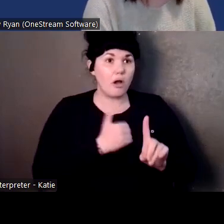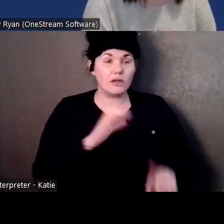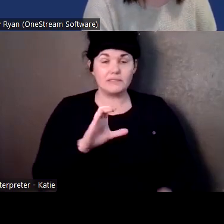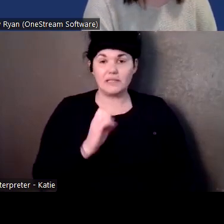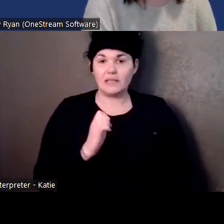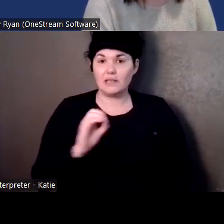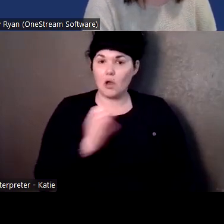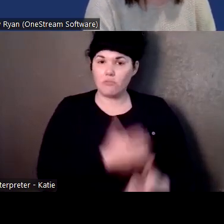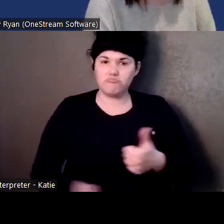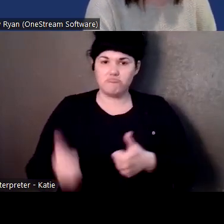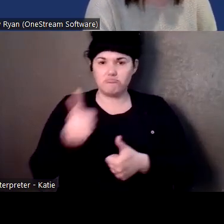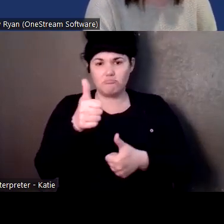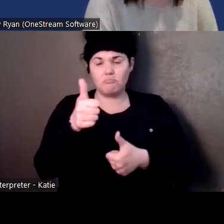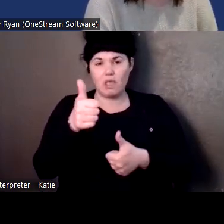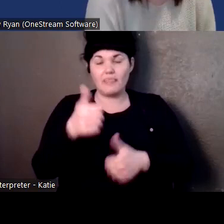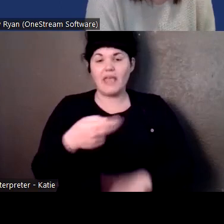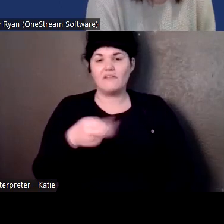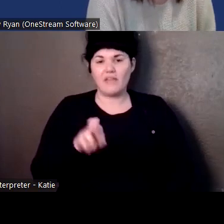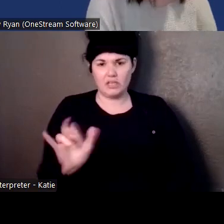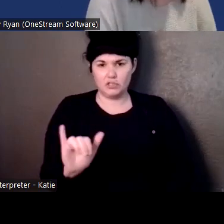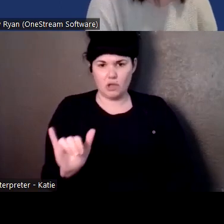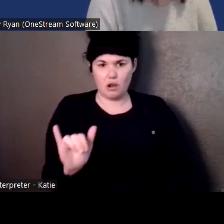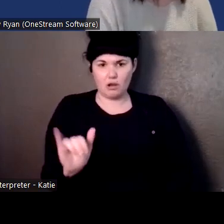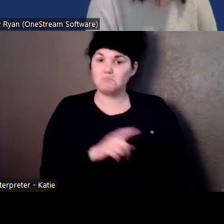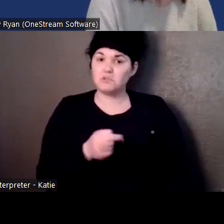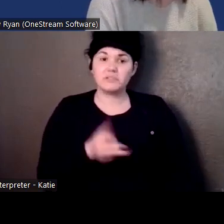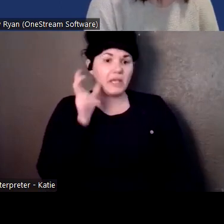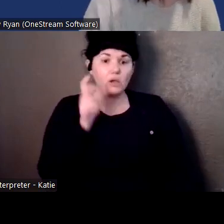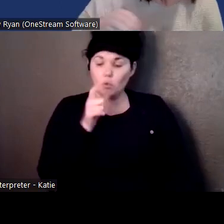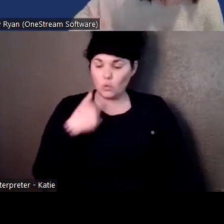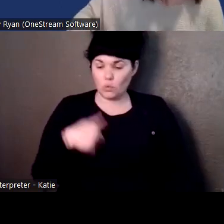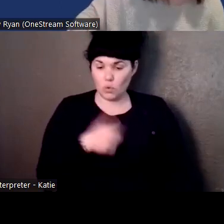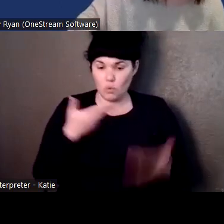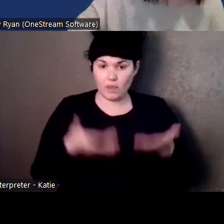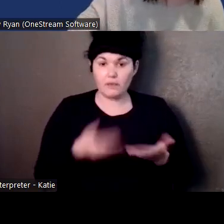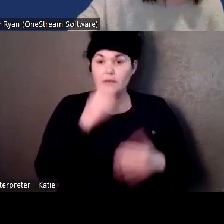of HR as well, just to kind of hear who and what we are.